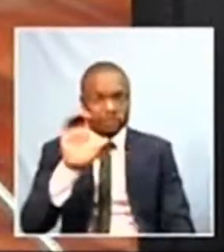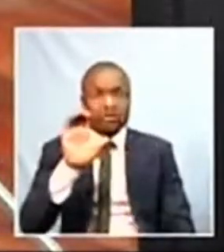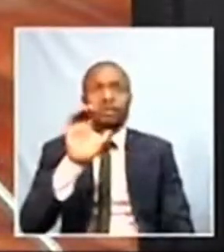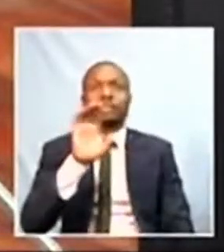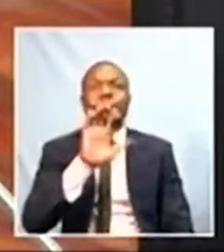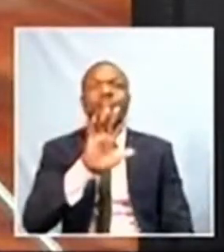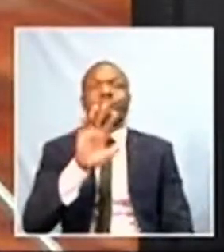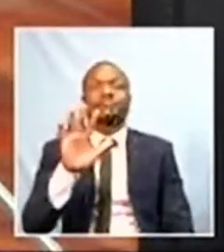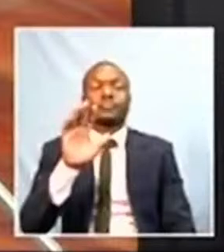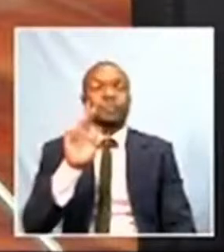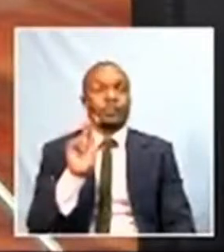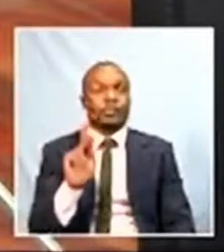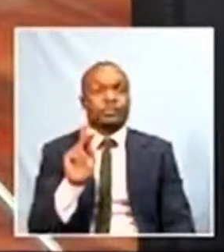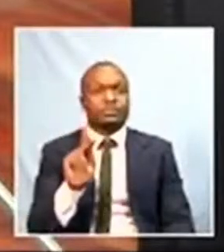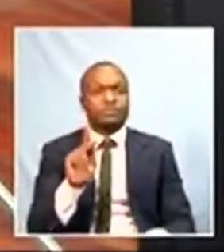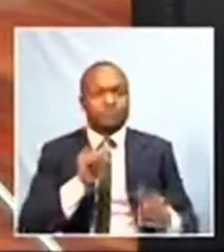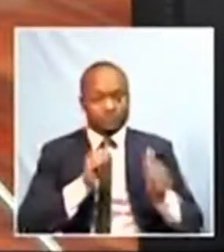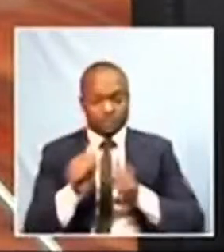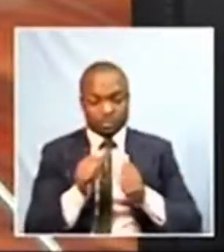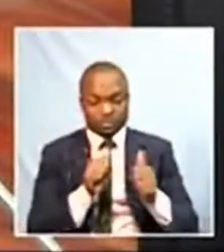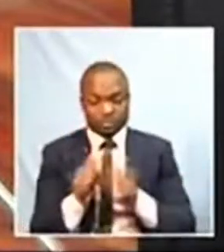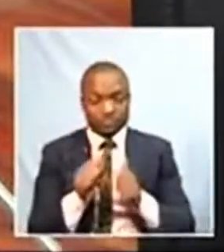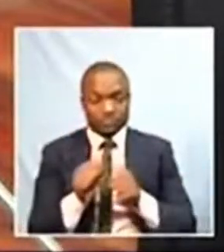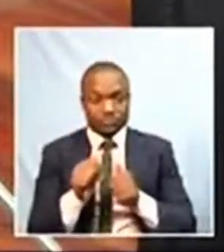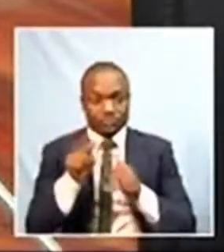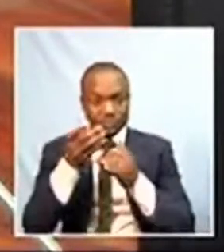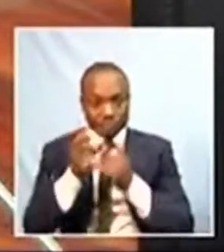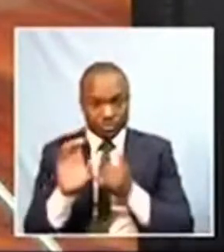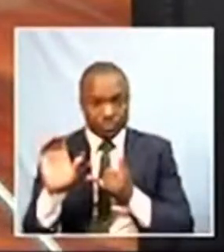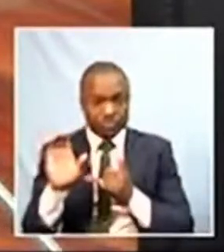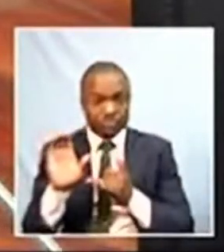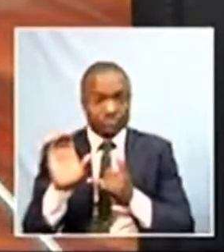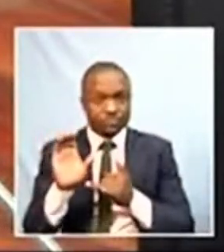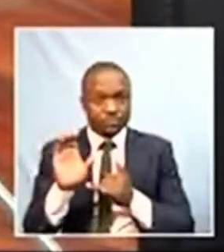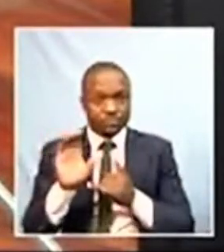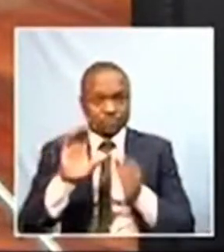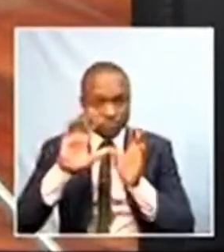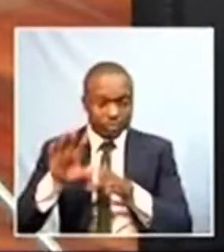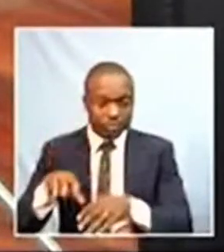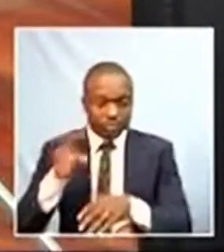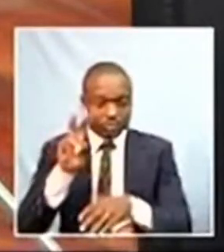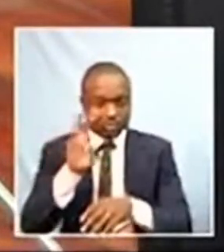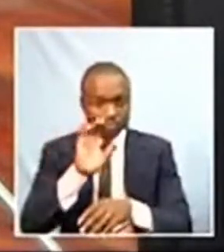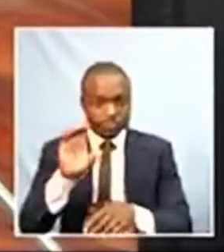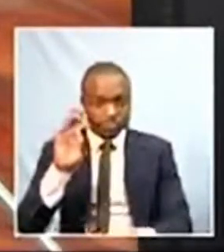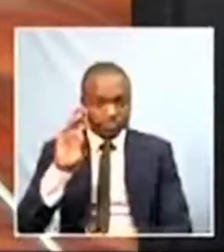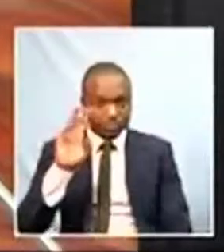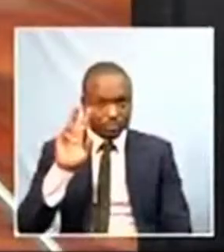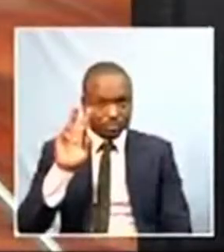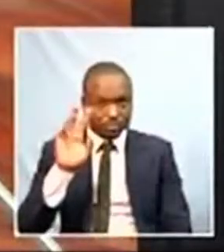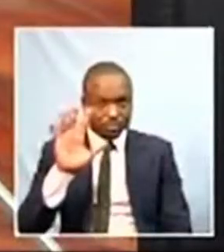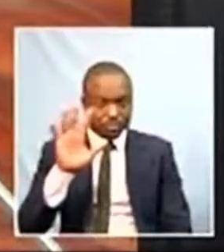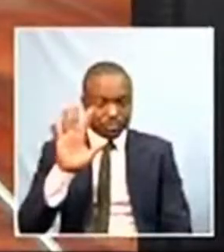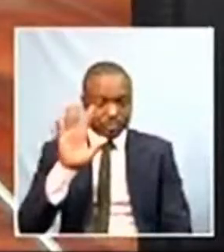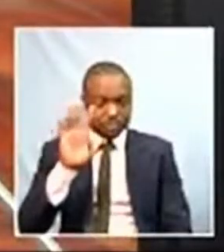2,723,555 kwacha, and administrative component, Chair, that was left, which is